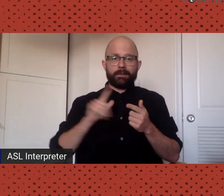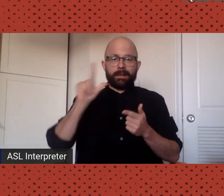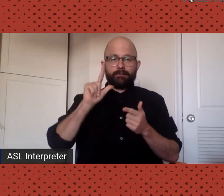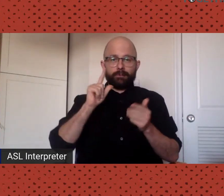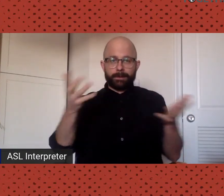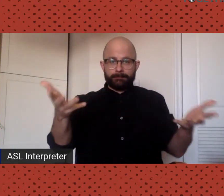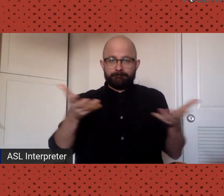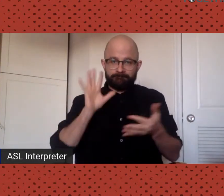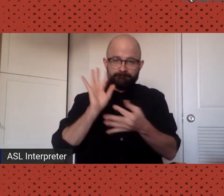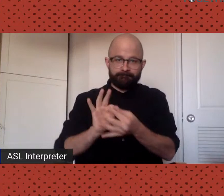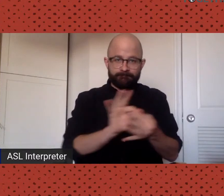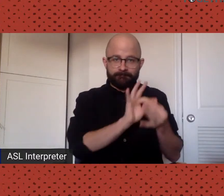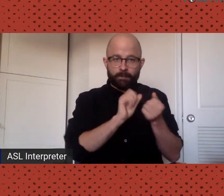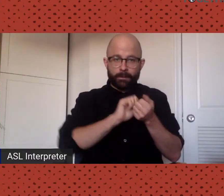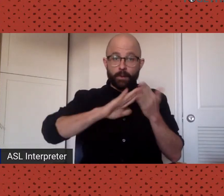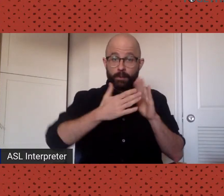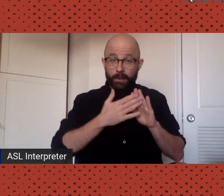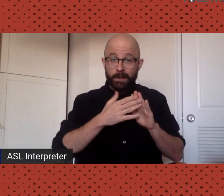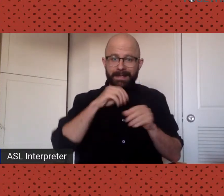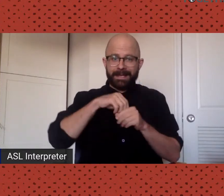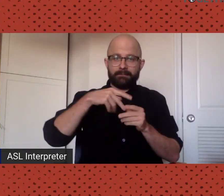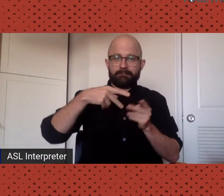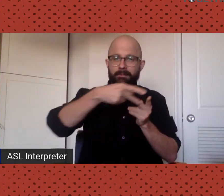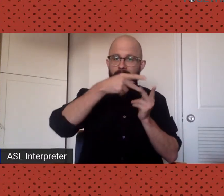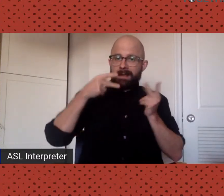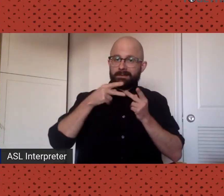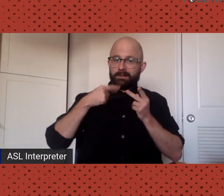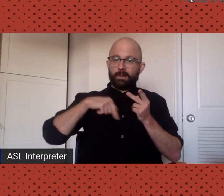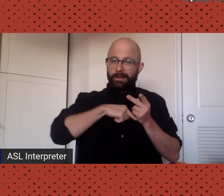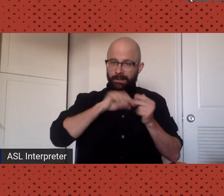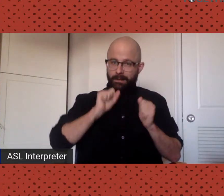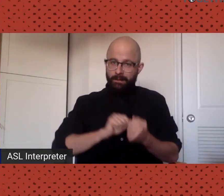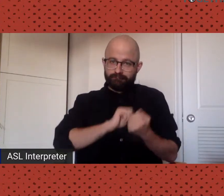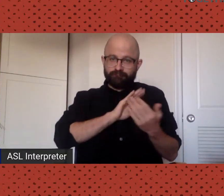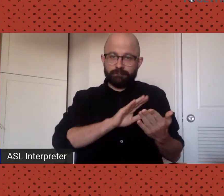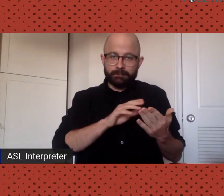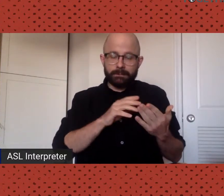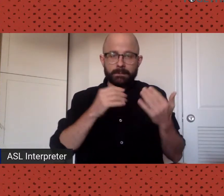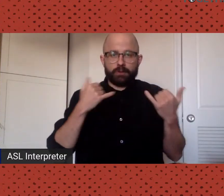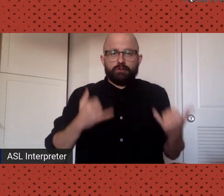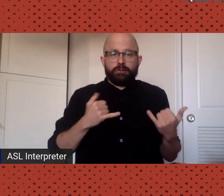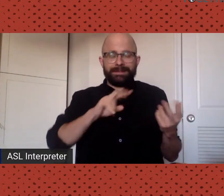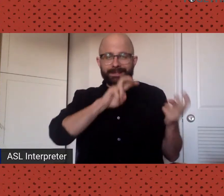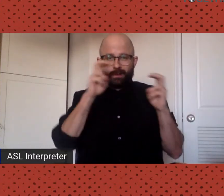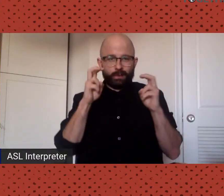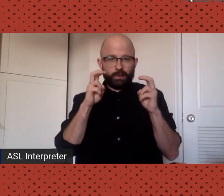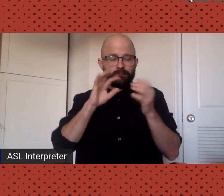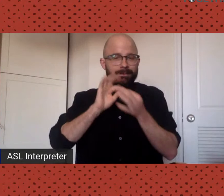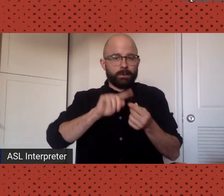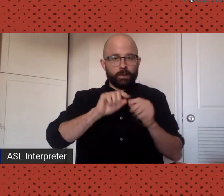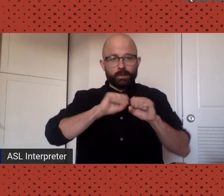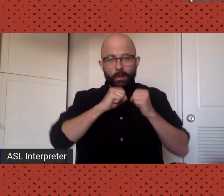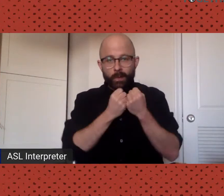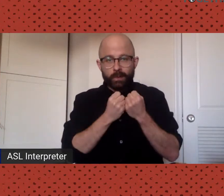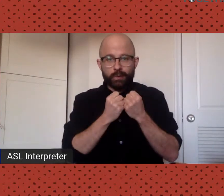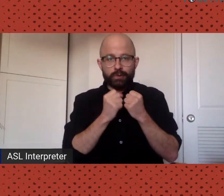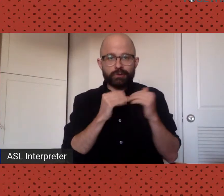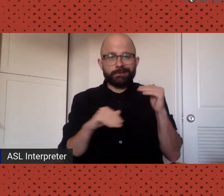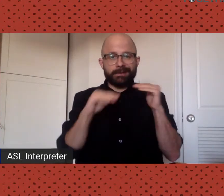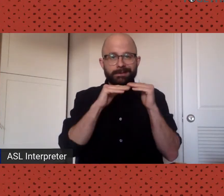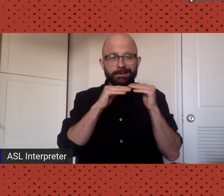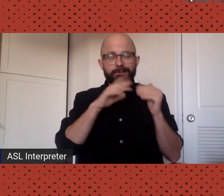community into spaces where we could tackle some of the pressing issues of our time related to social justice and racial